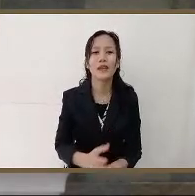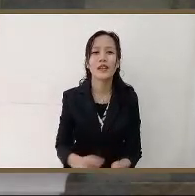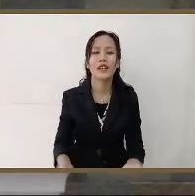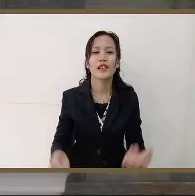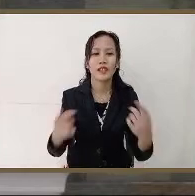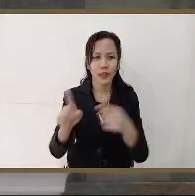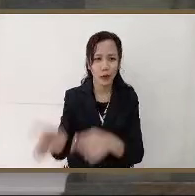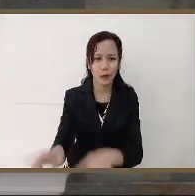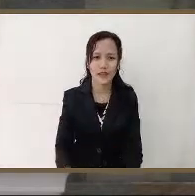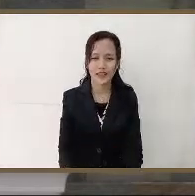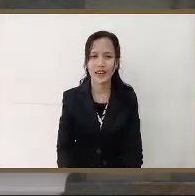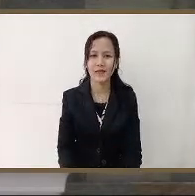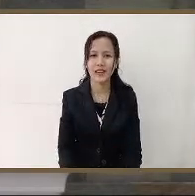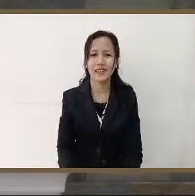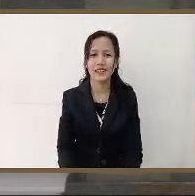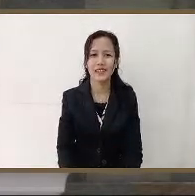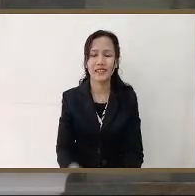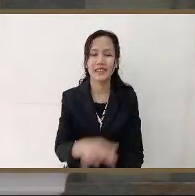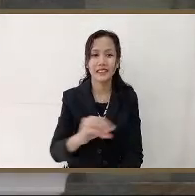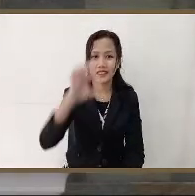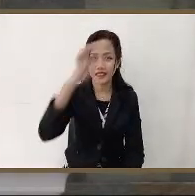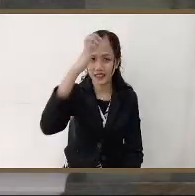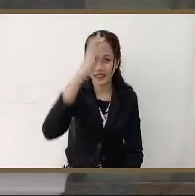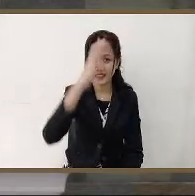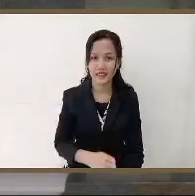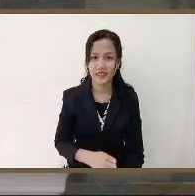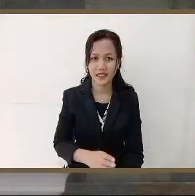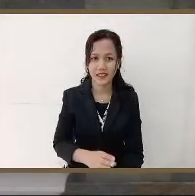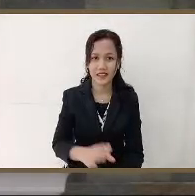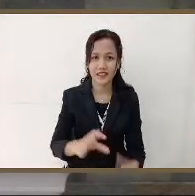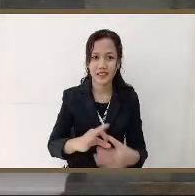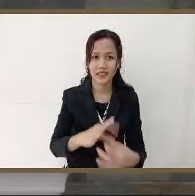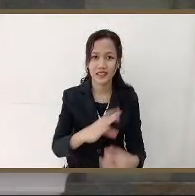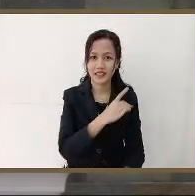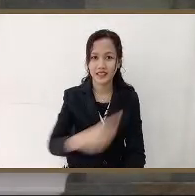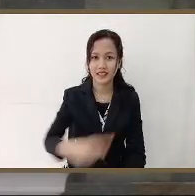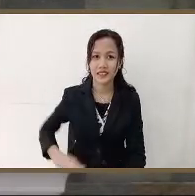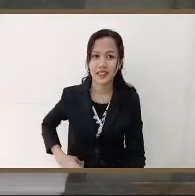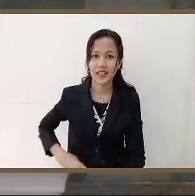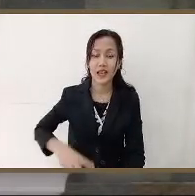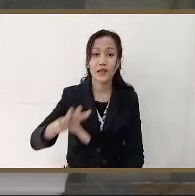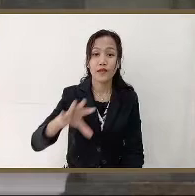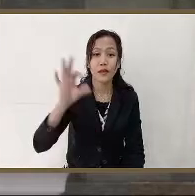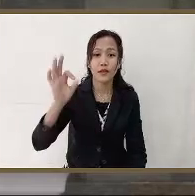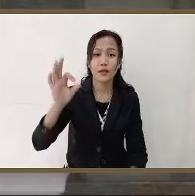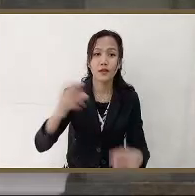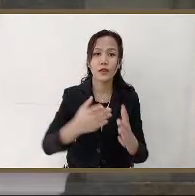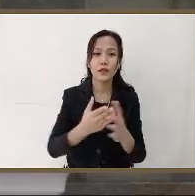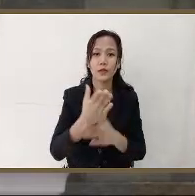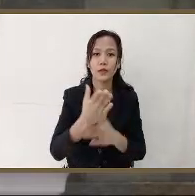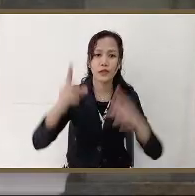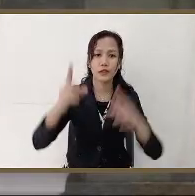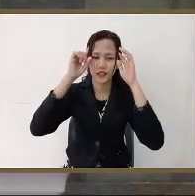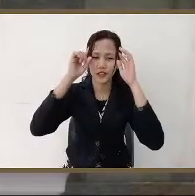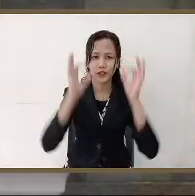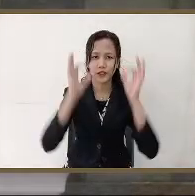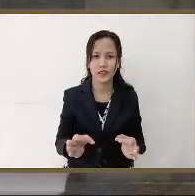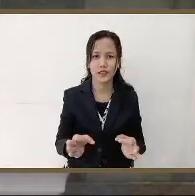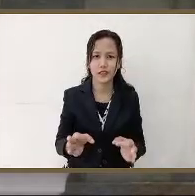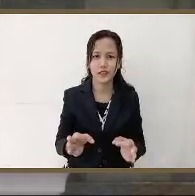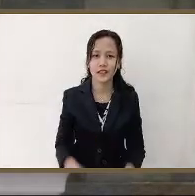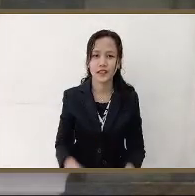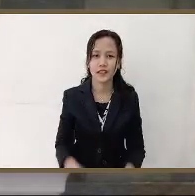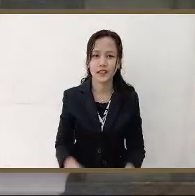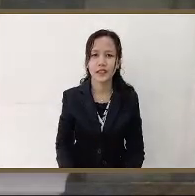yung godliness ni King David during this time sa pamamagitan ng kanyang discernment. Okay? After